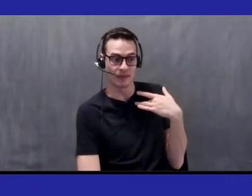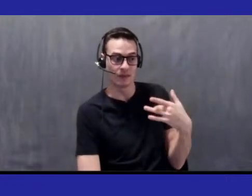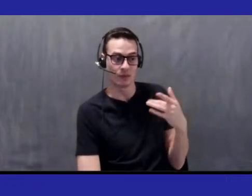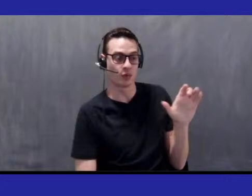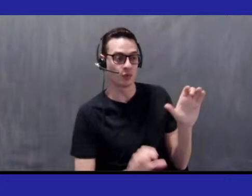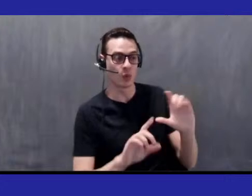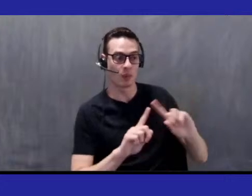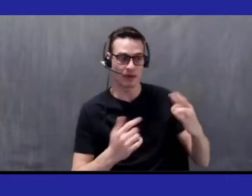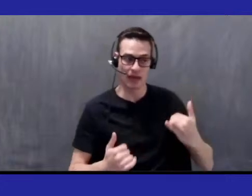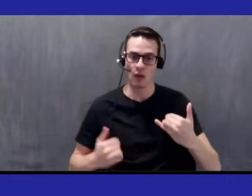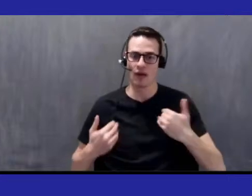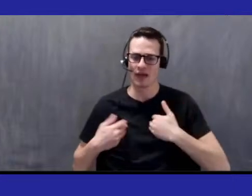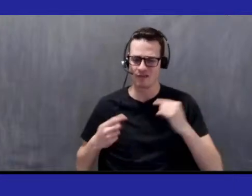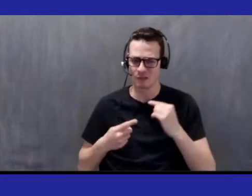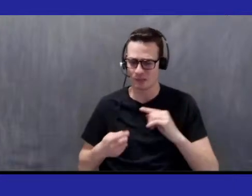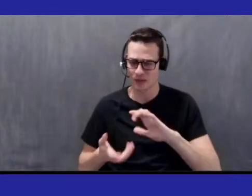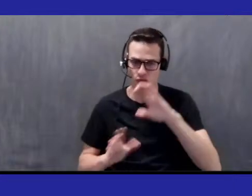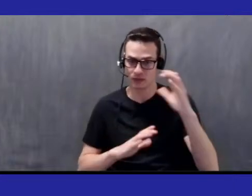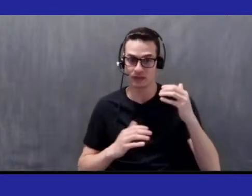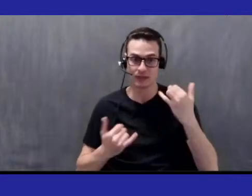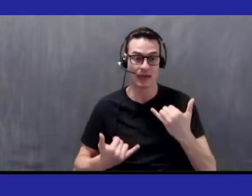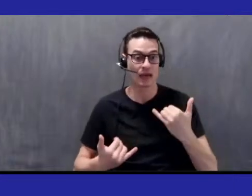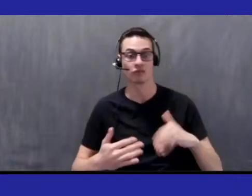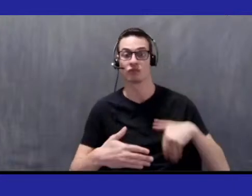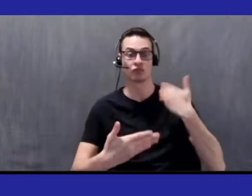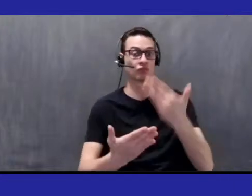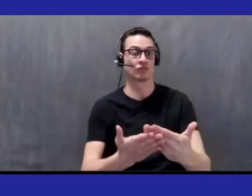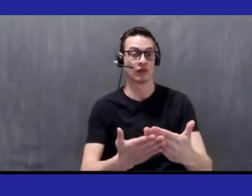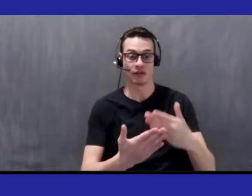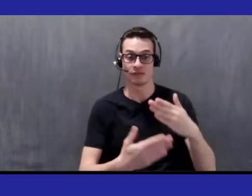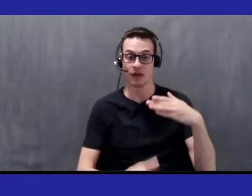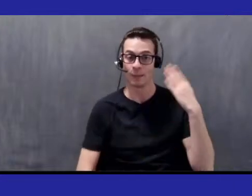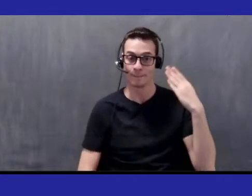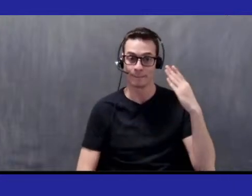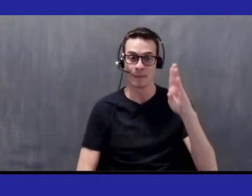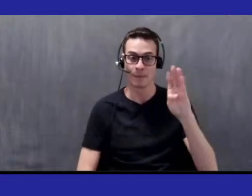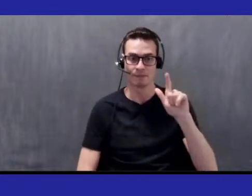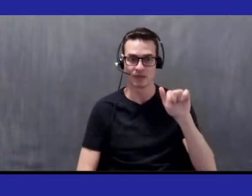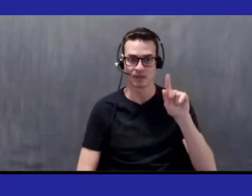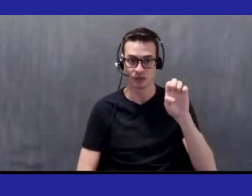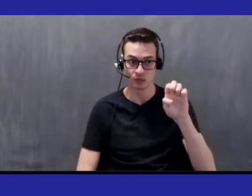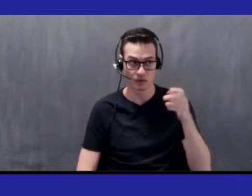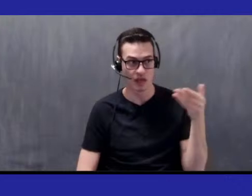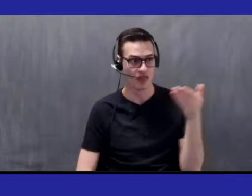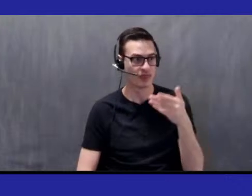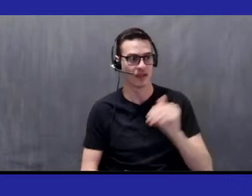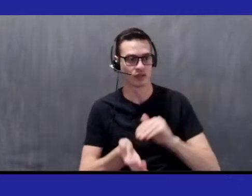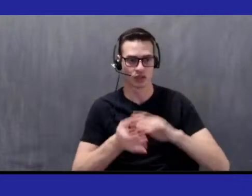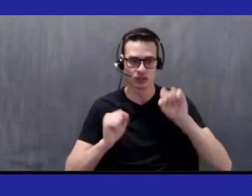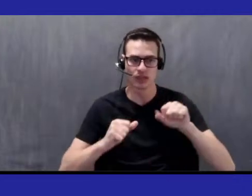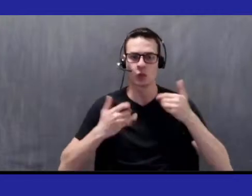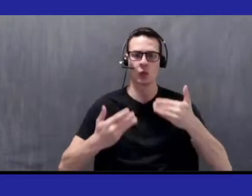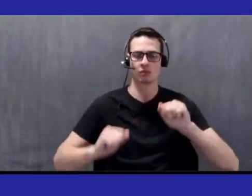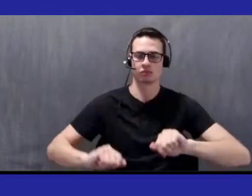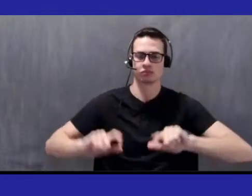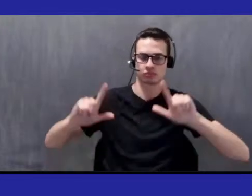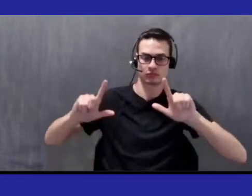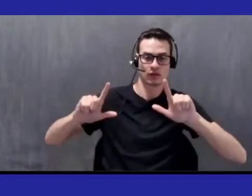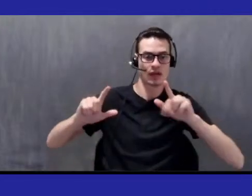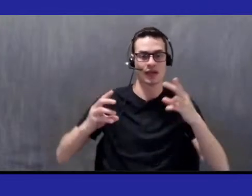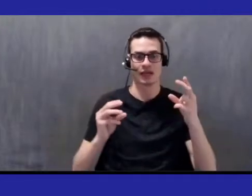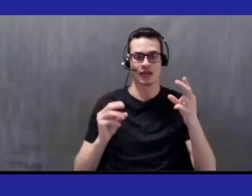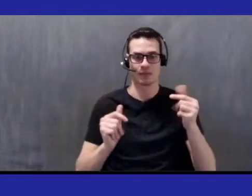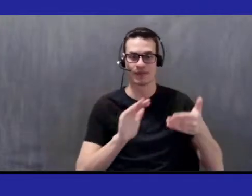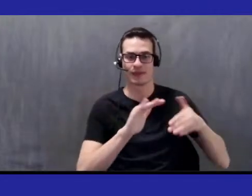pain crisis, they showed up at Bellevue, the Bellevue emergency room doctor would be able to open up their chart and have immediate access